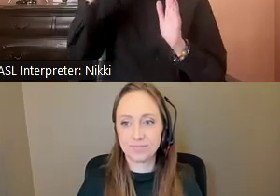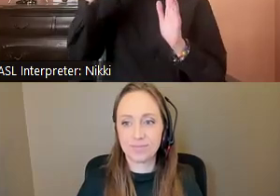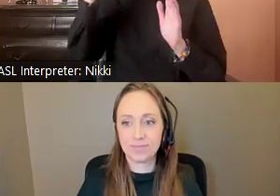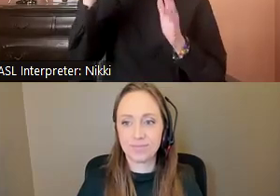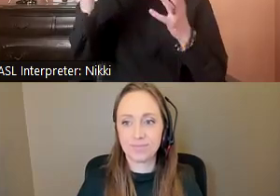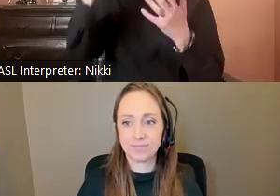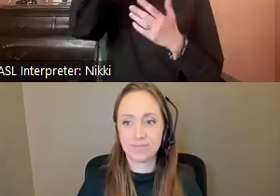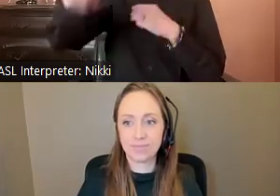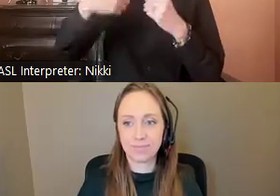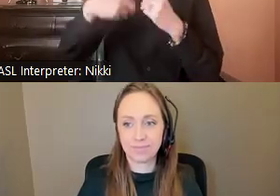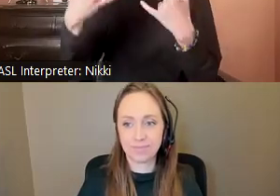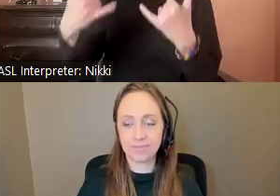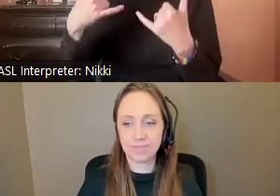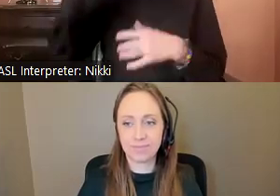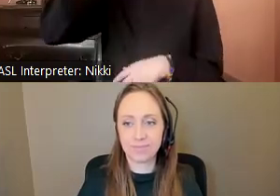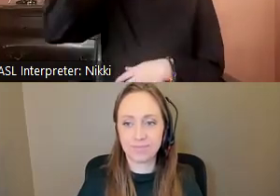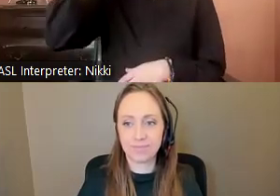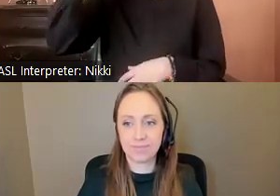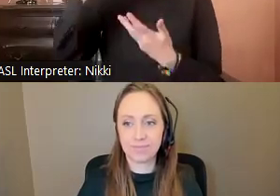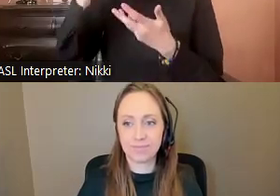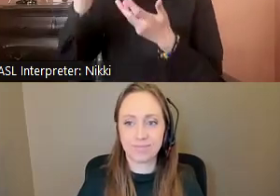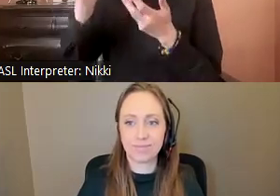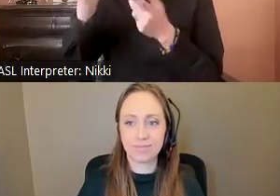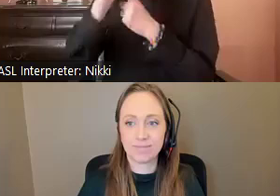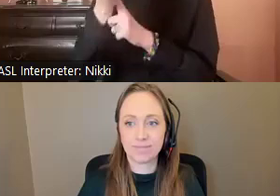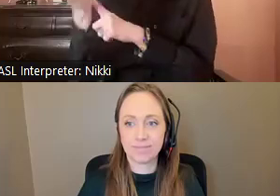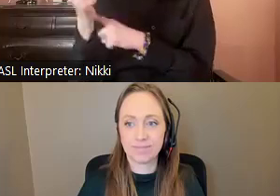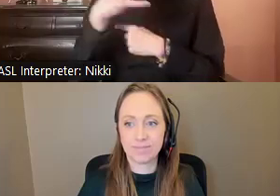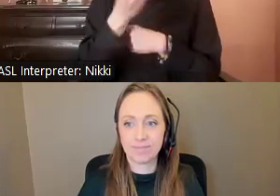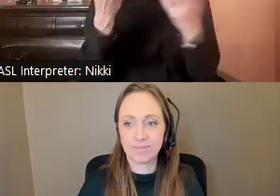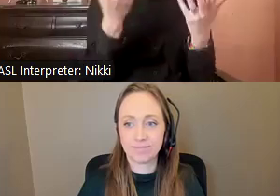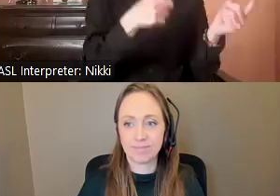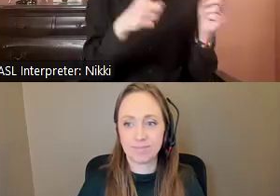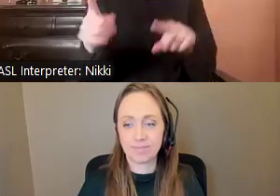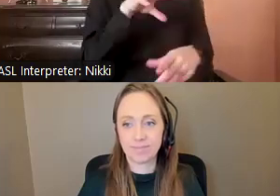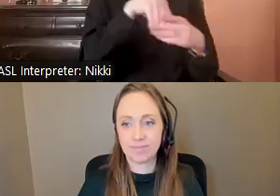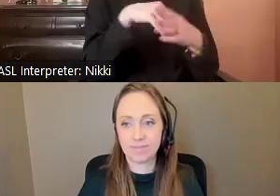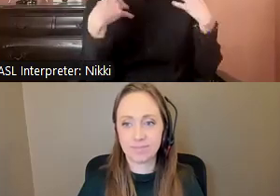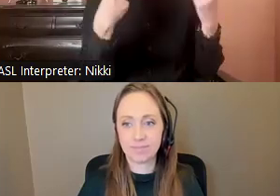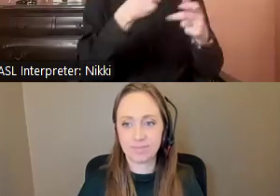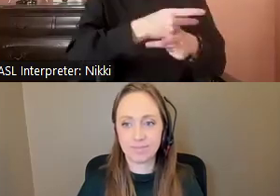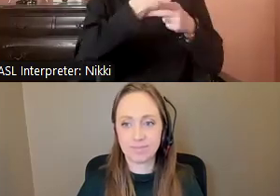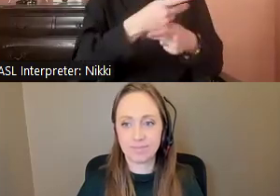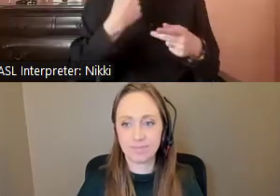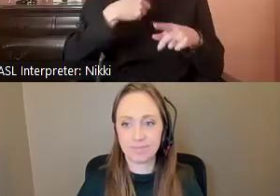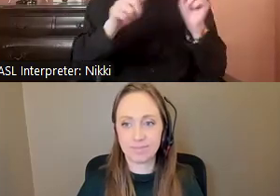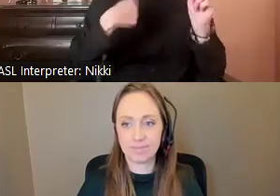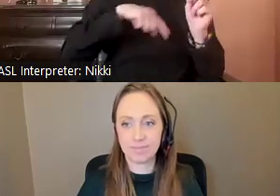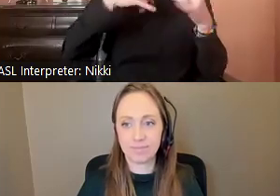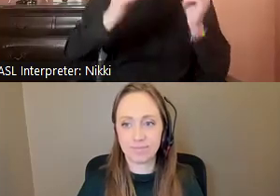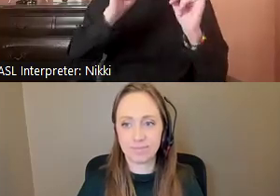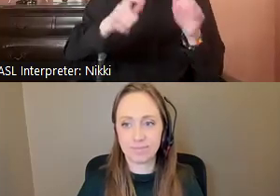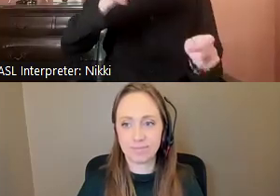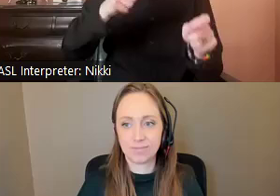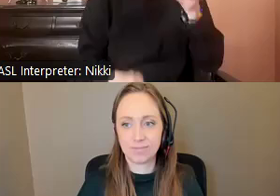different things that are happening in healthcare, but we'll kind of resolve for that and be agile and adaptable as we always